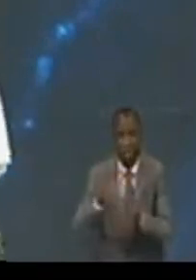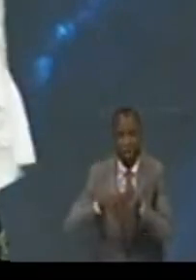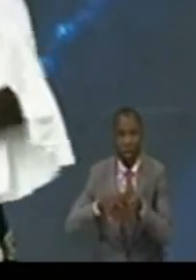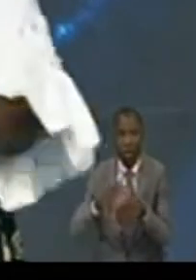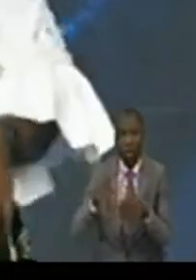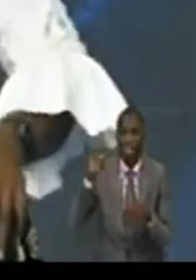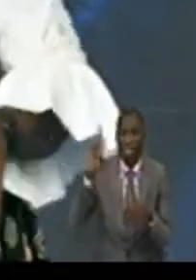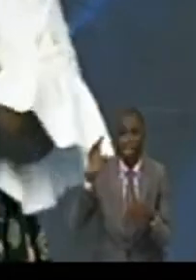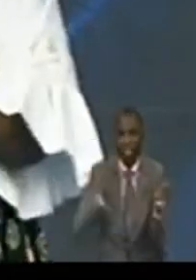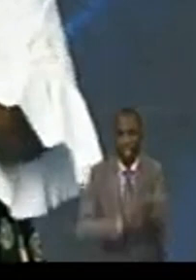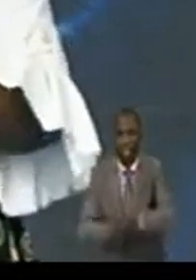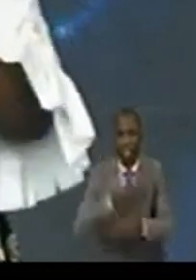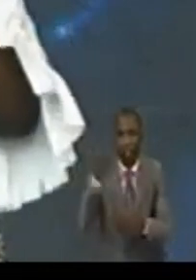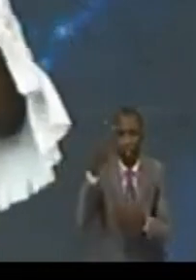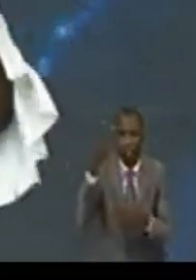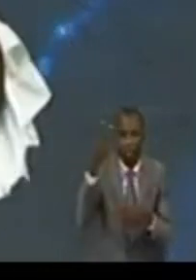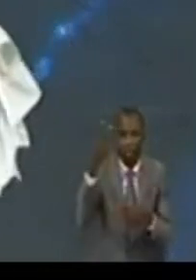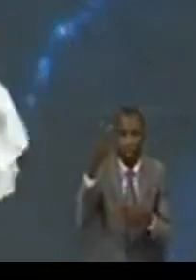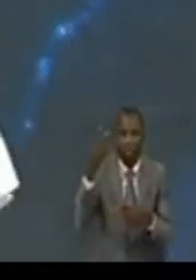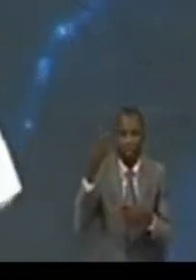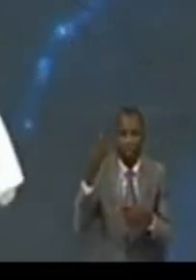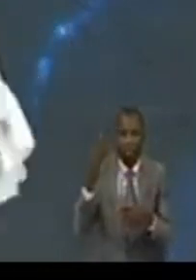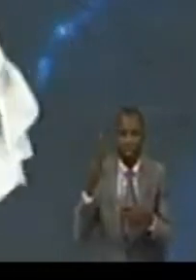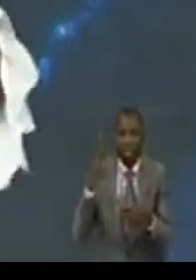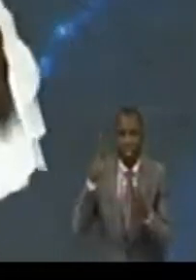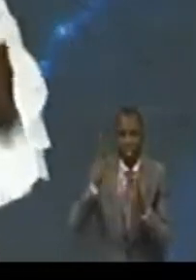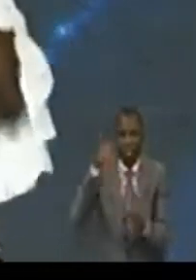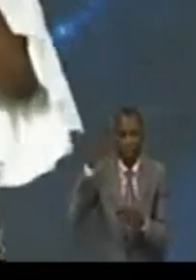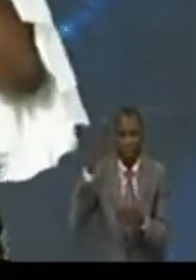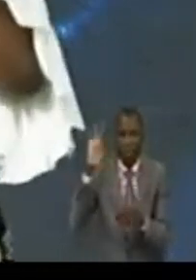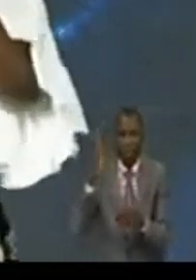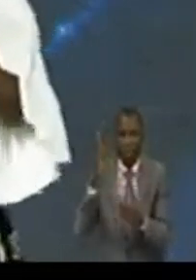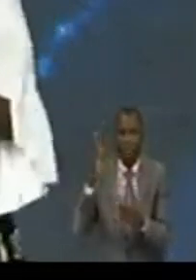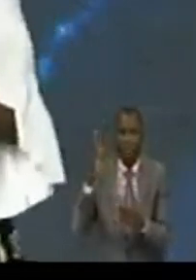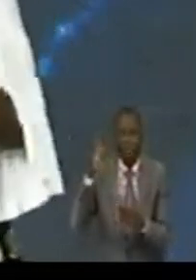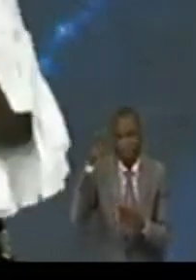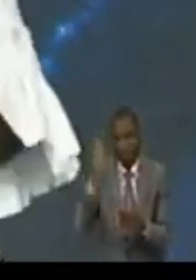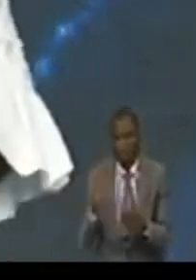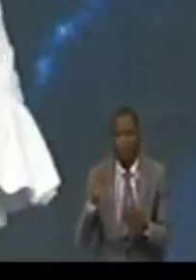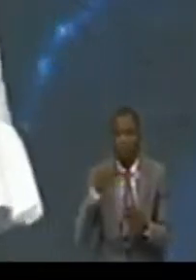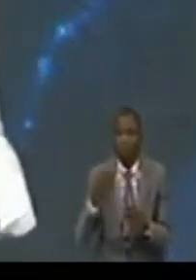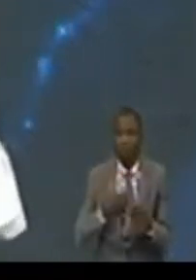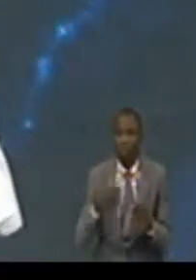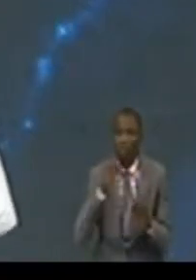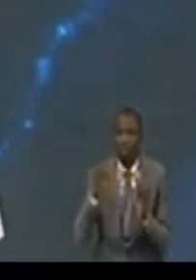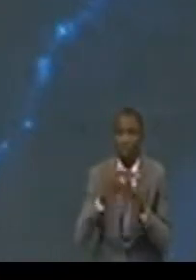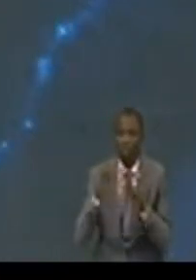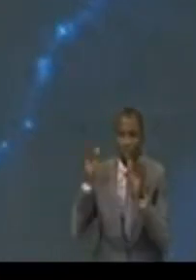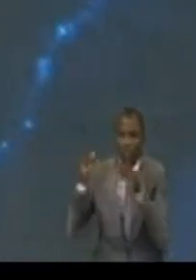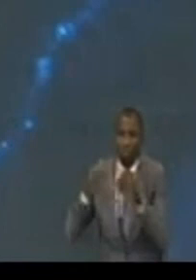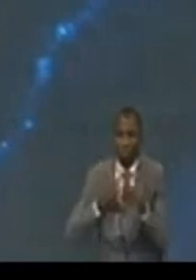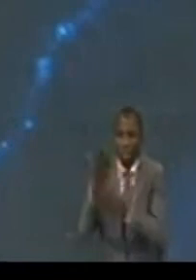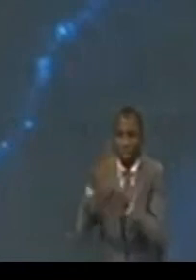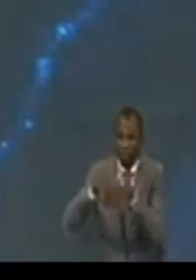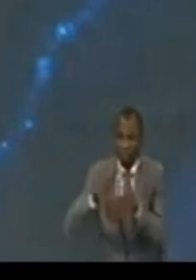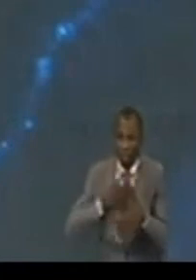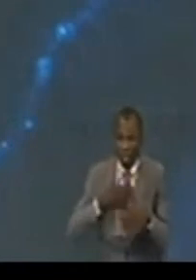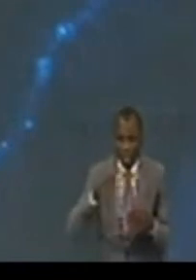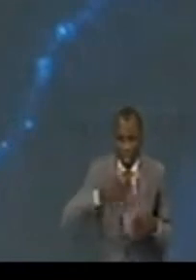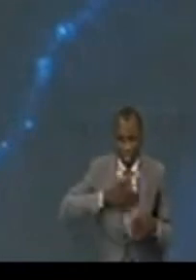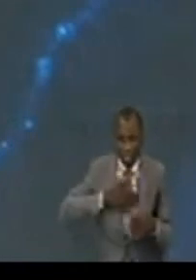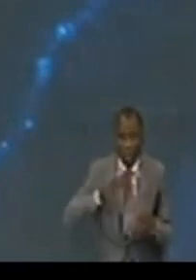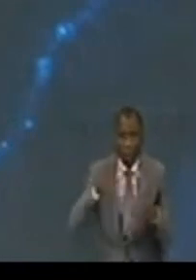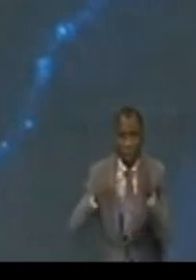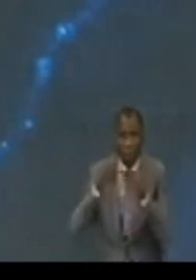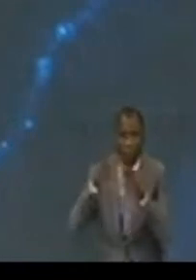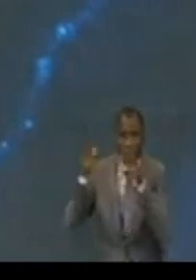crusade, showers of blessing crusade, the Spirit of God told me I should not put my hand on my chest. I should put my hand right down on my knee, that the